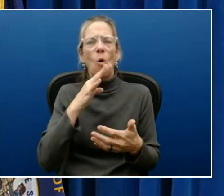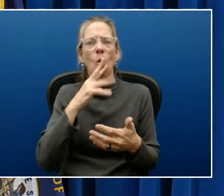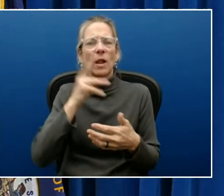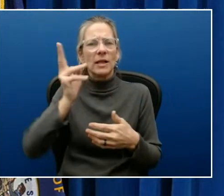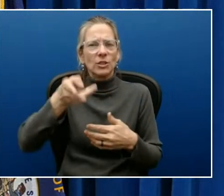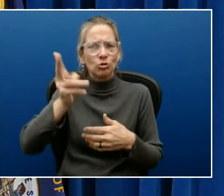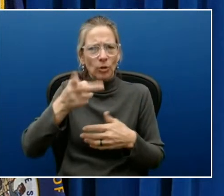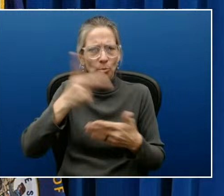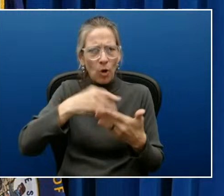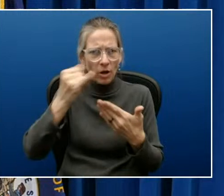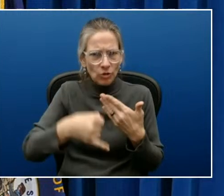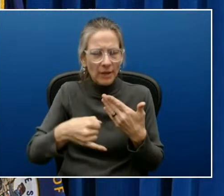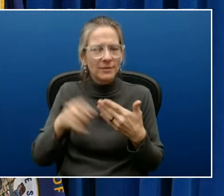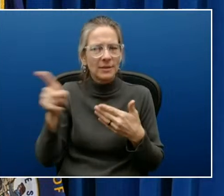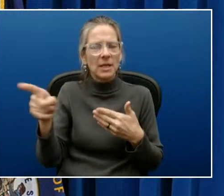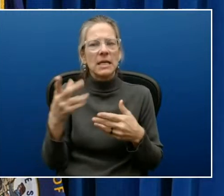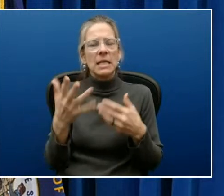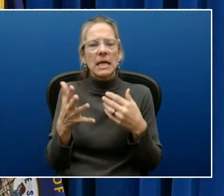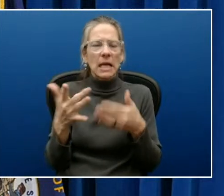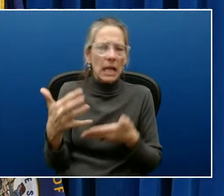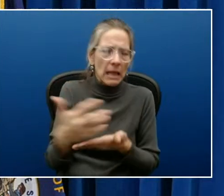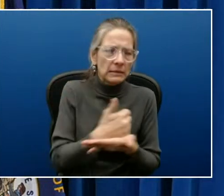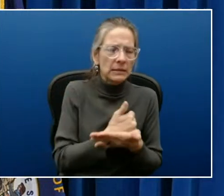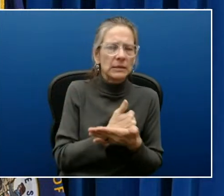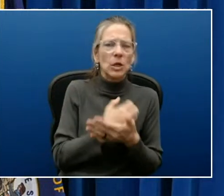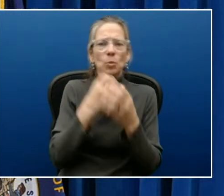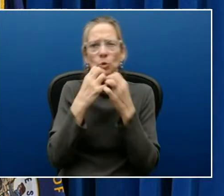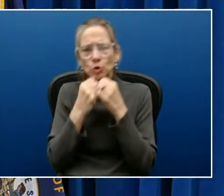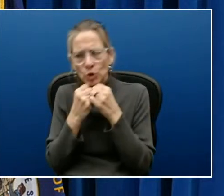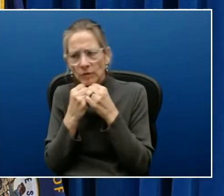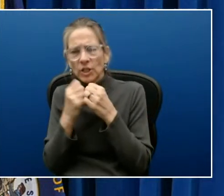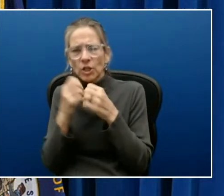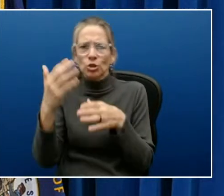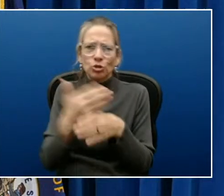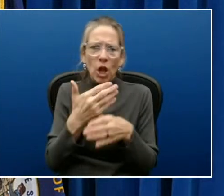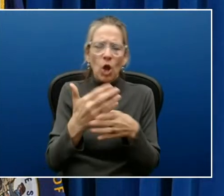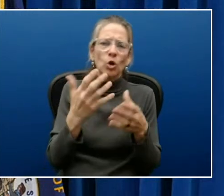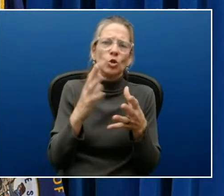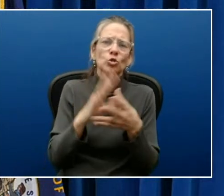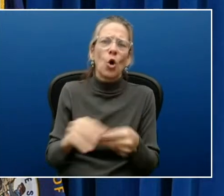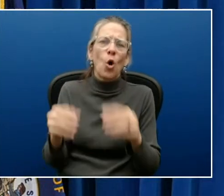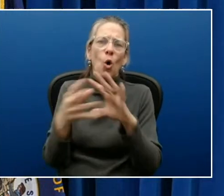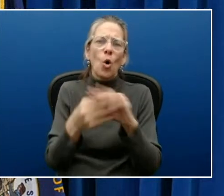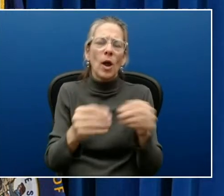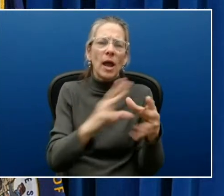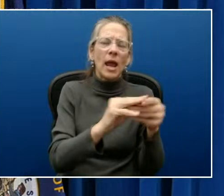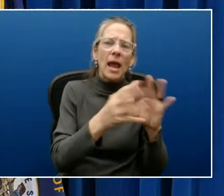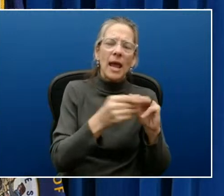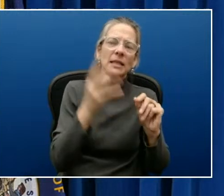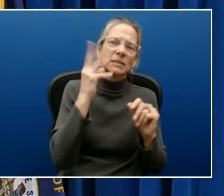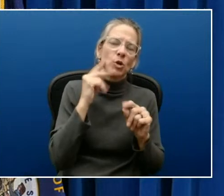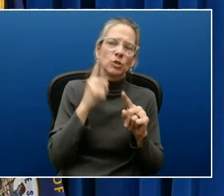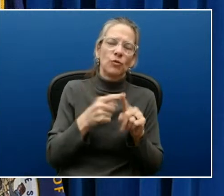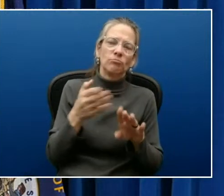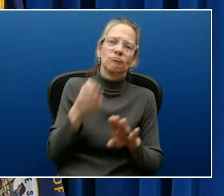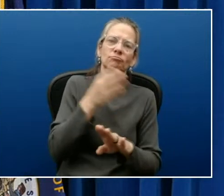collecting, preserving, and sharing of personal stories and experiences from past generations.